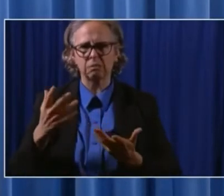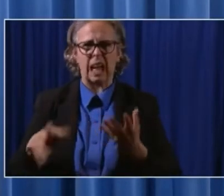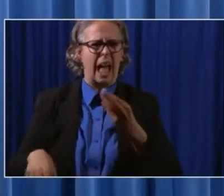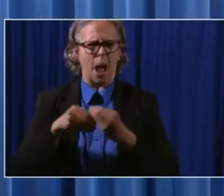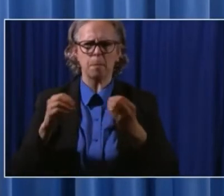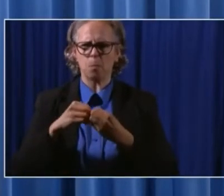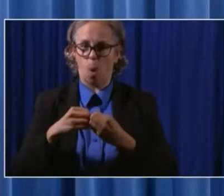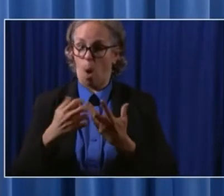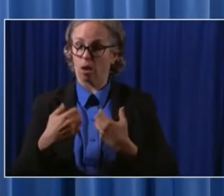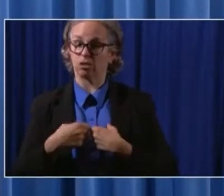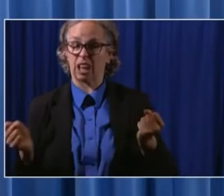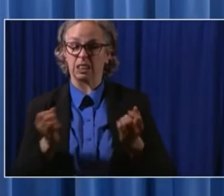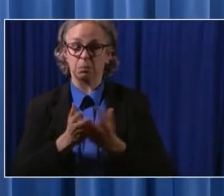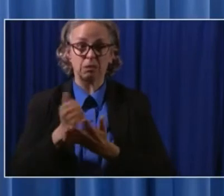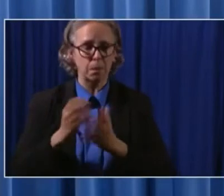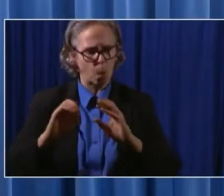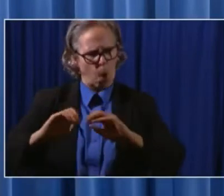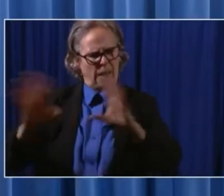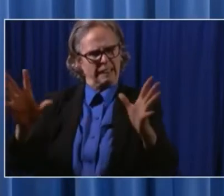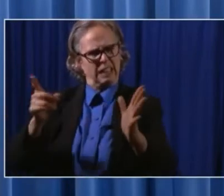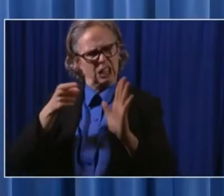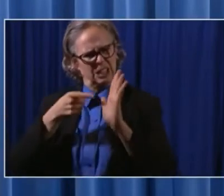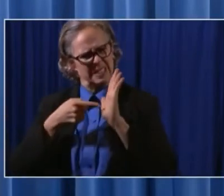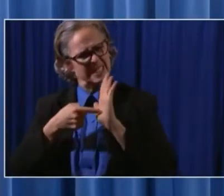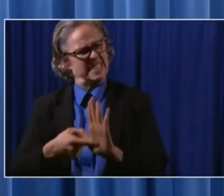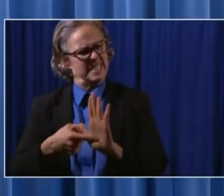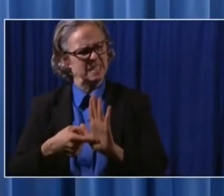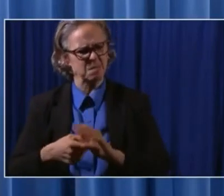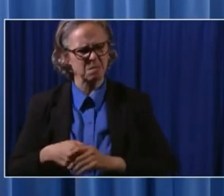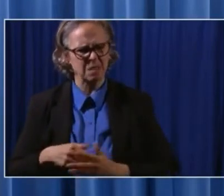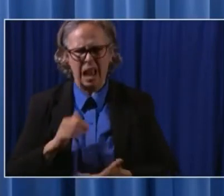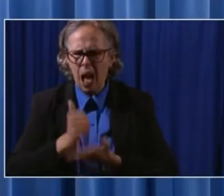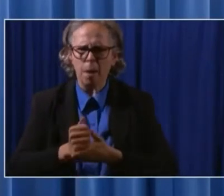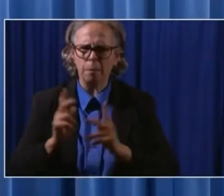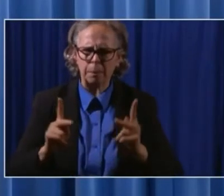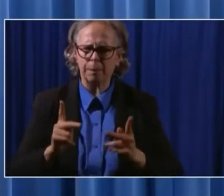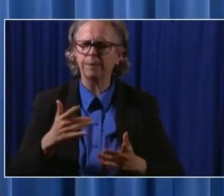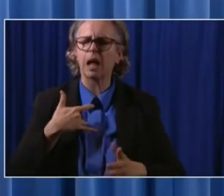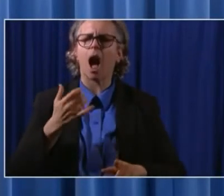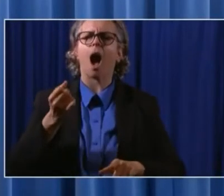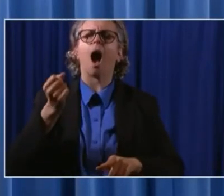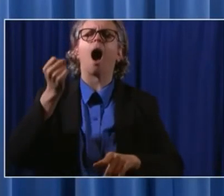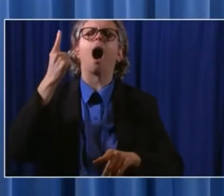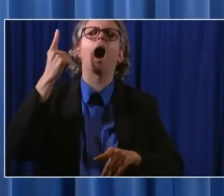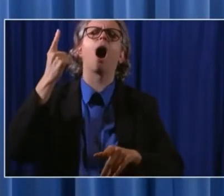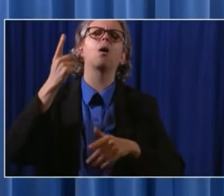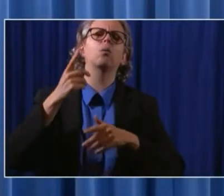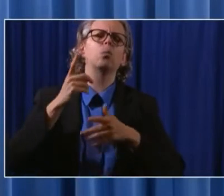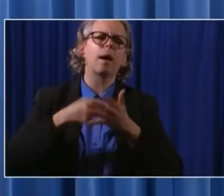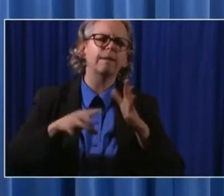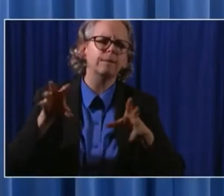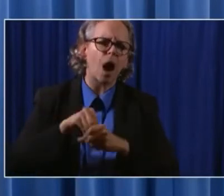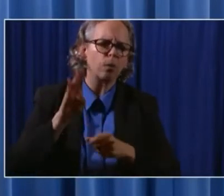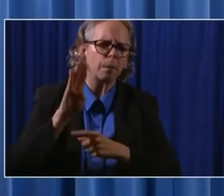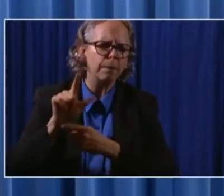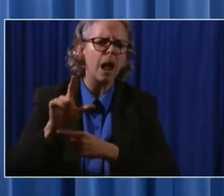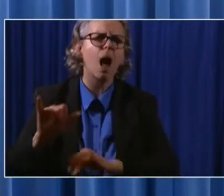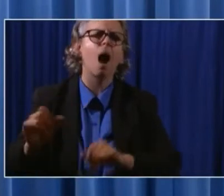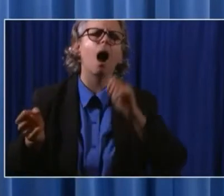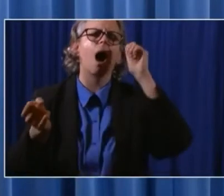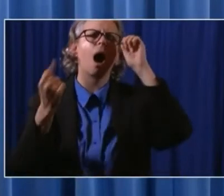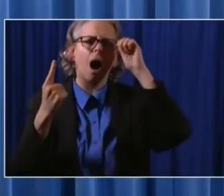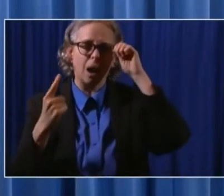if there are ways to make people come forward. They have a constitutional right to spend money,